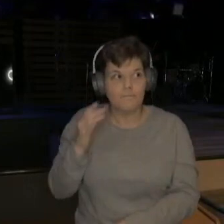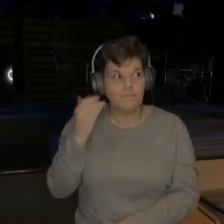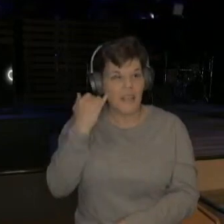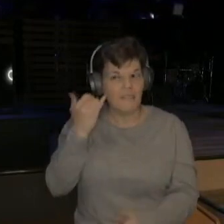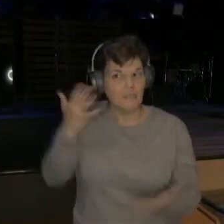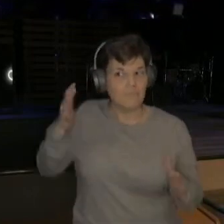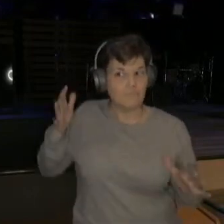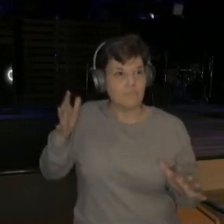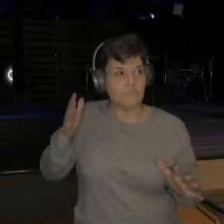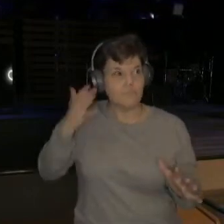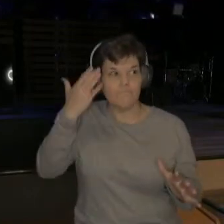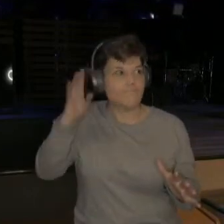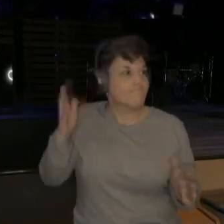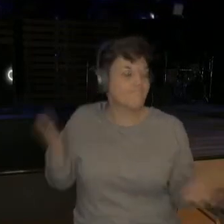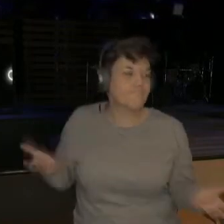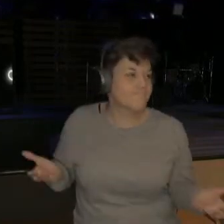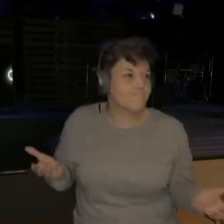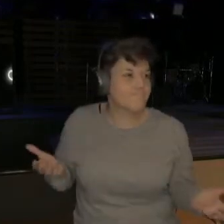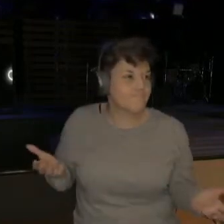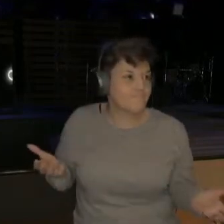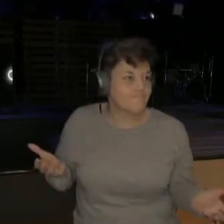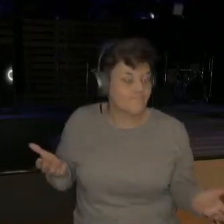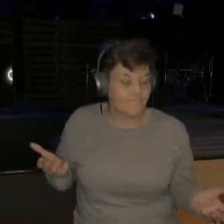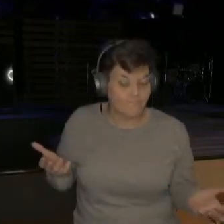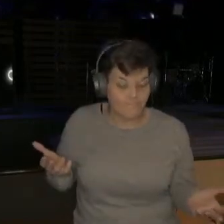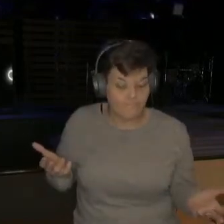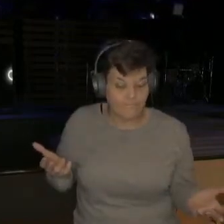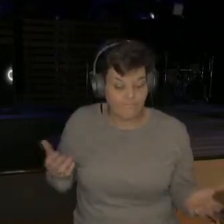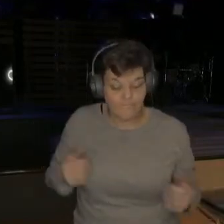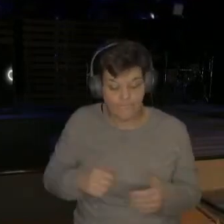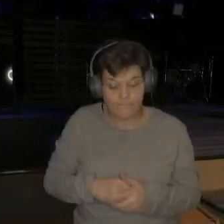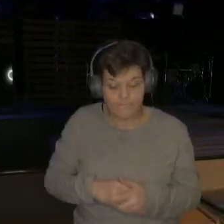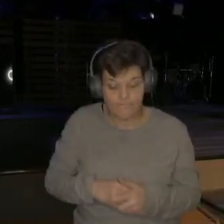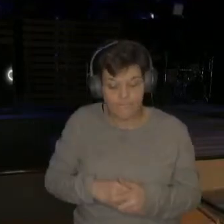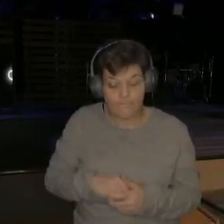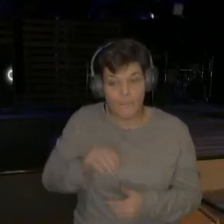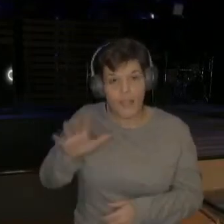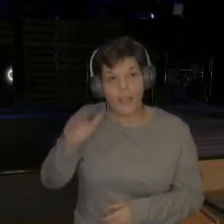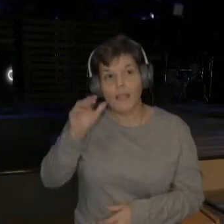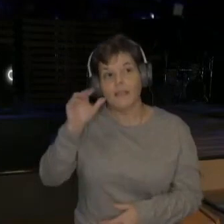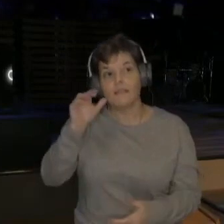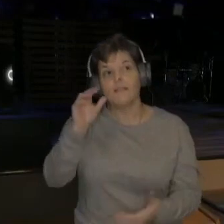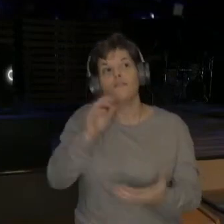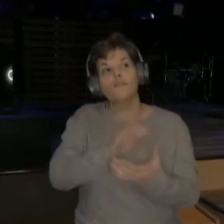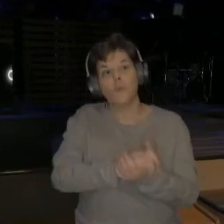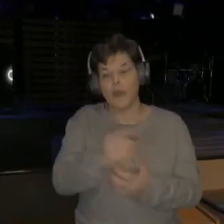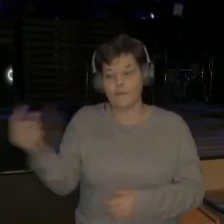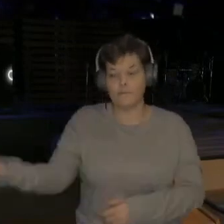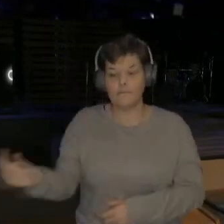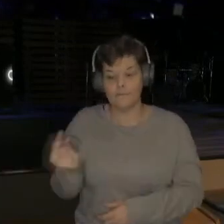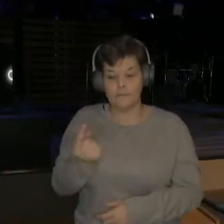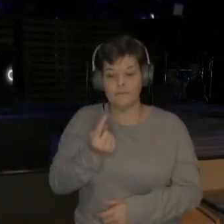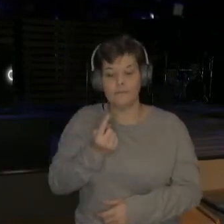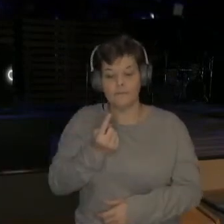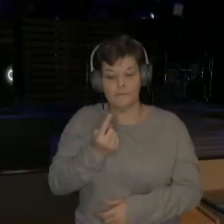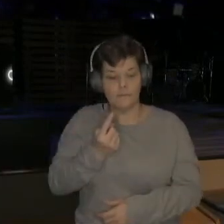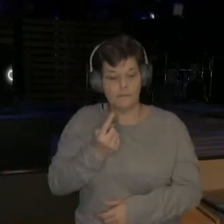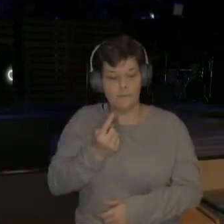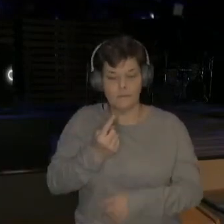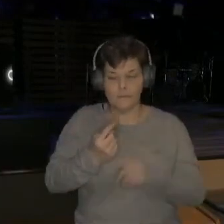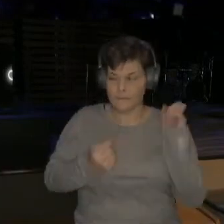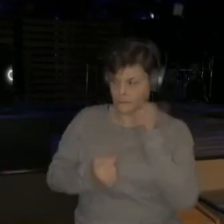up. At this point, Ryan's wife walks up, and he asks her, "Tell me.